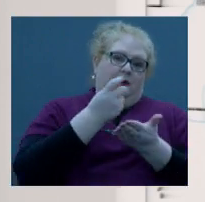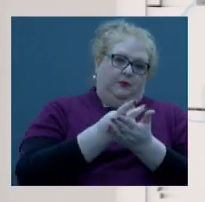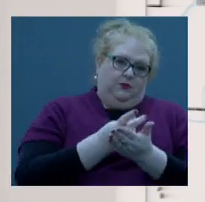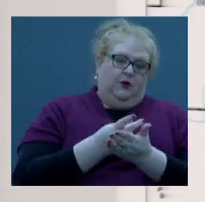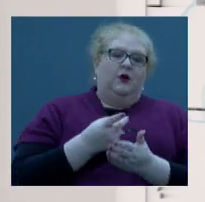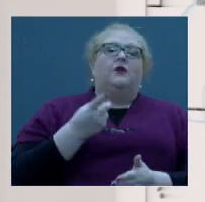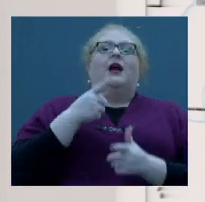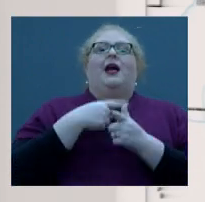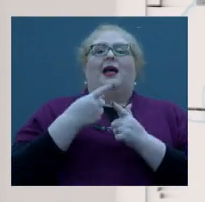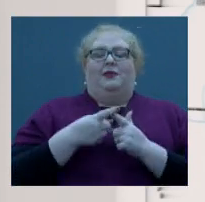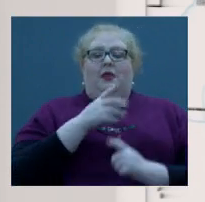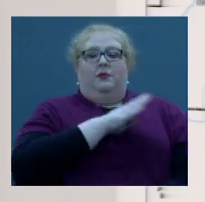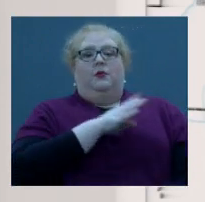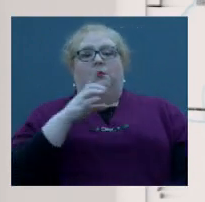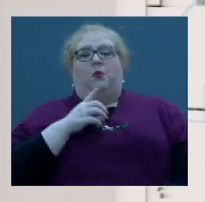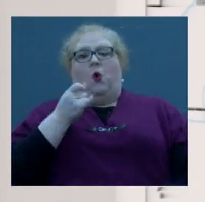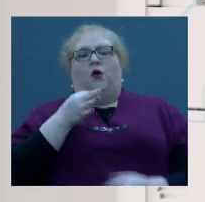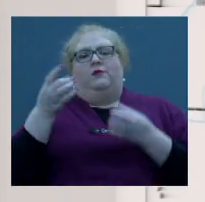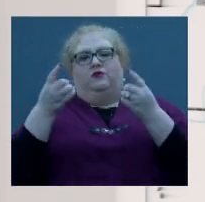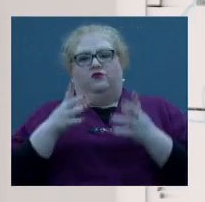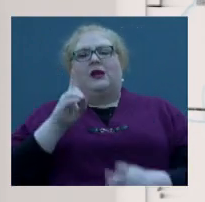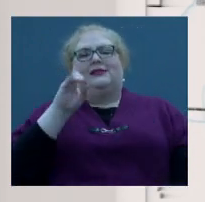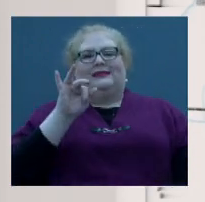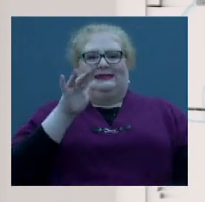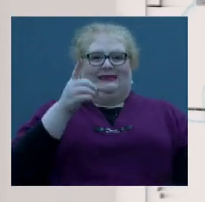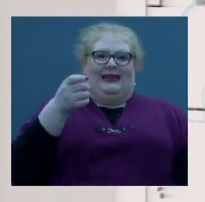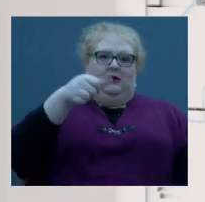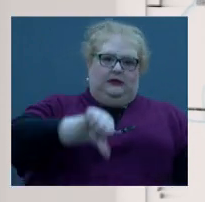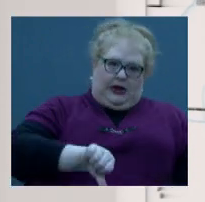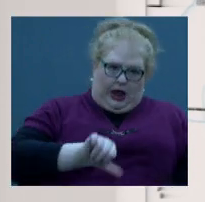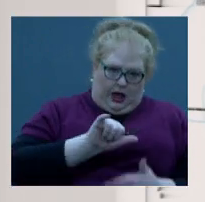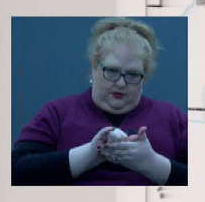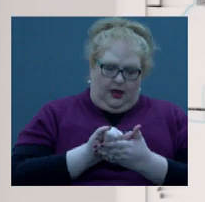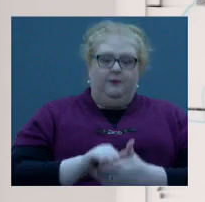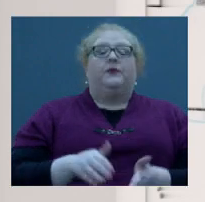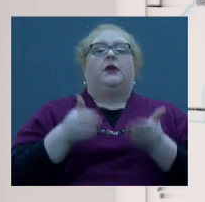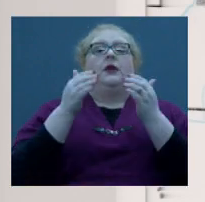was ultimately denied by the Board of Directors. The most recent